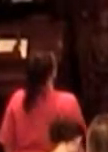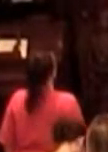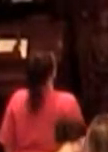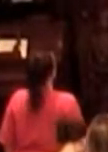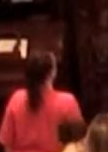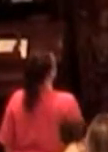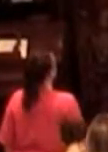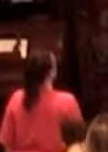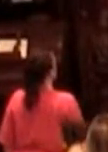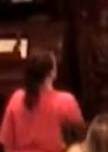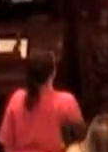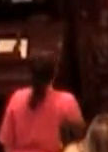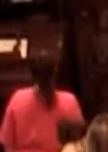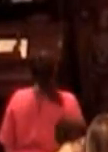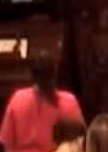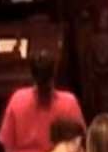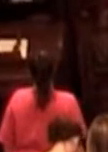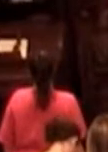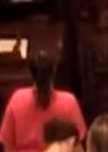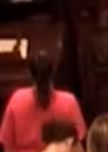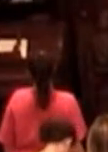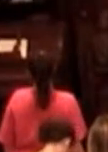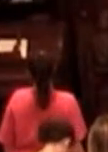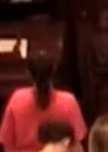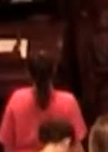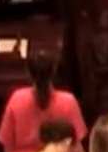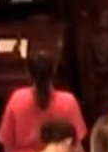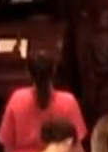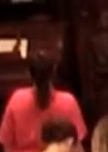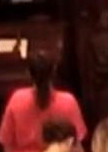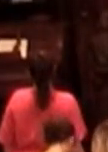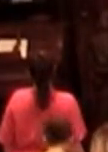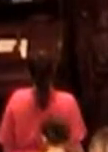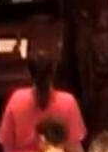give all of this to you. Amen.